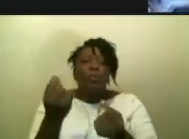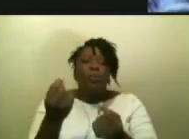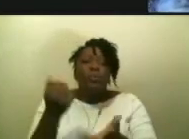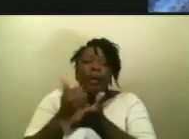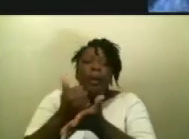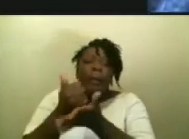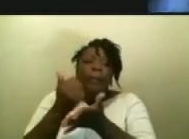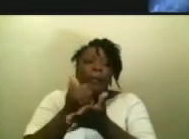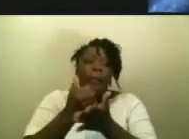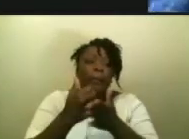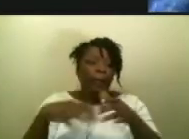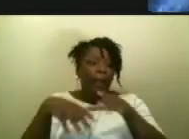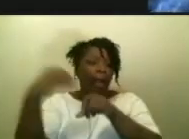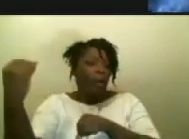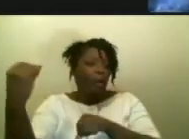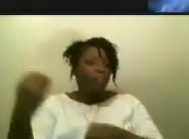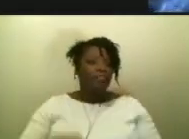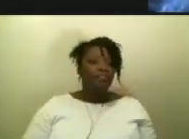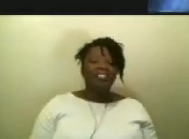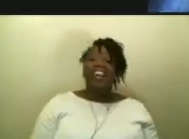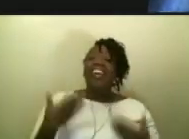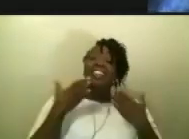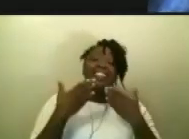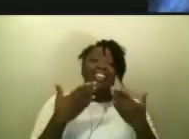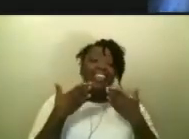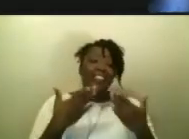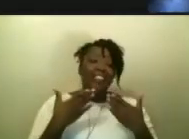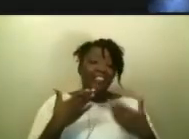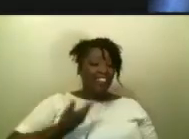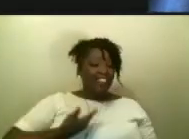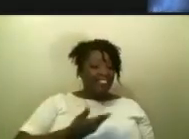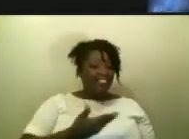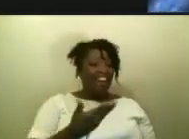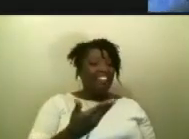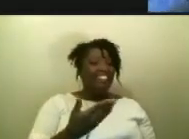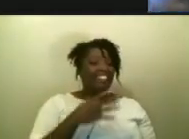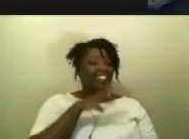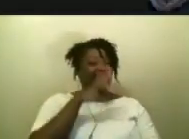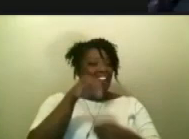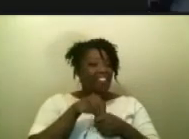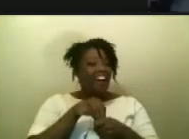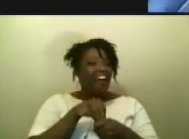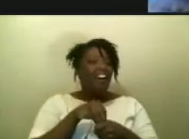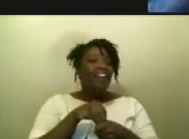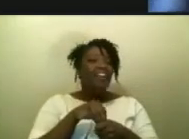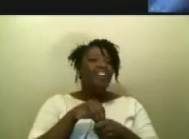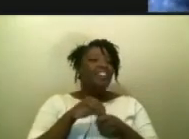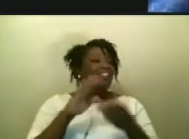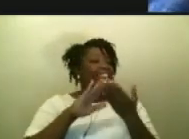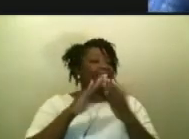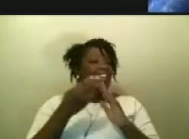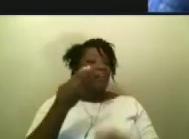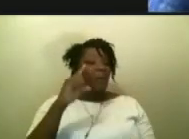Hi, everybody. Thank you for having us participate in your town hall.